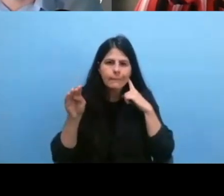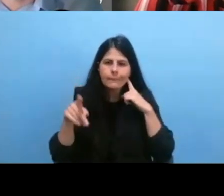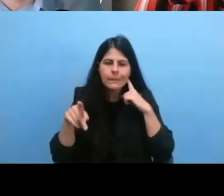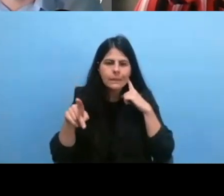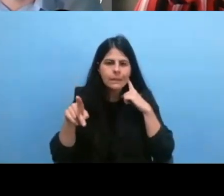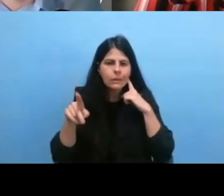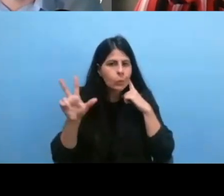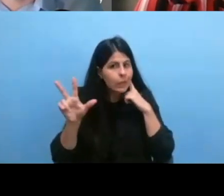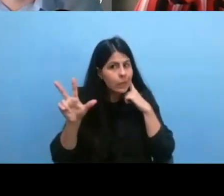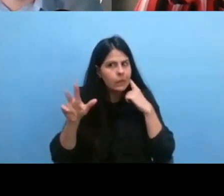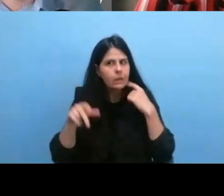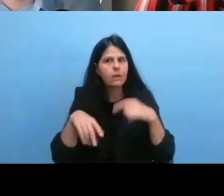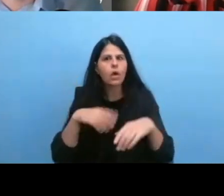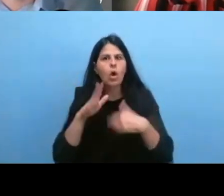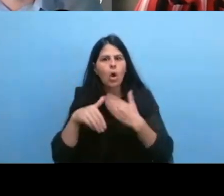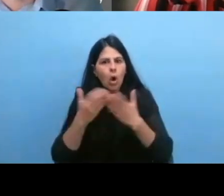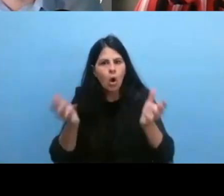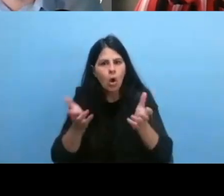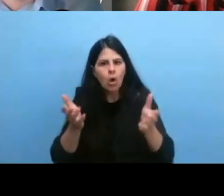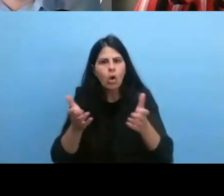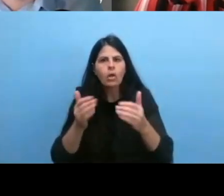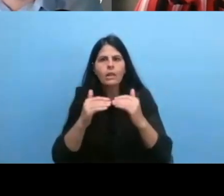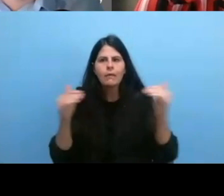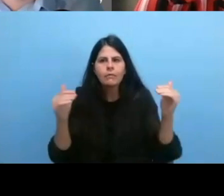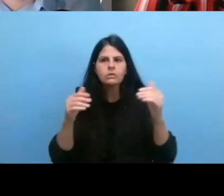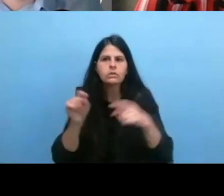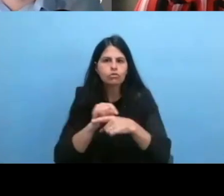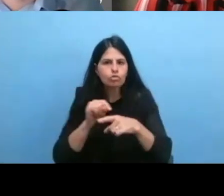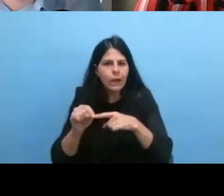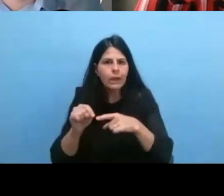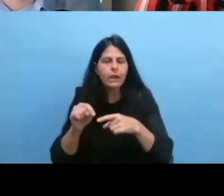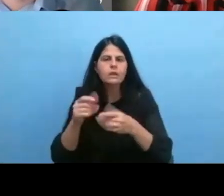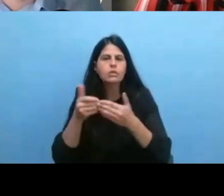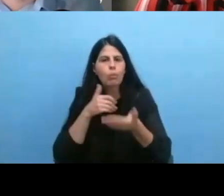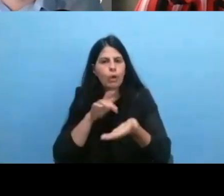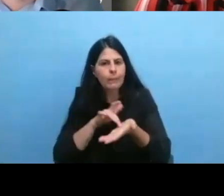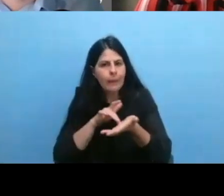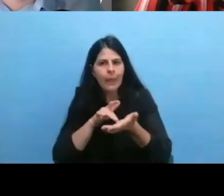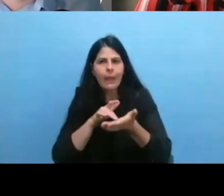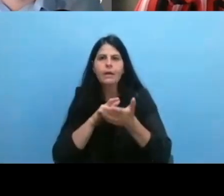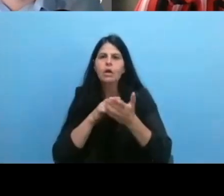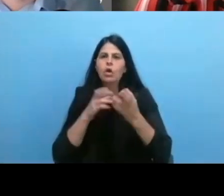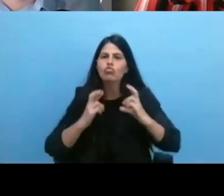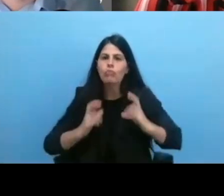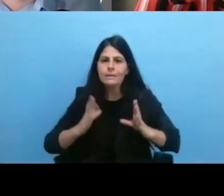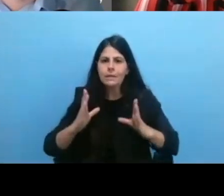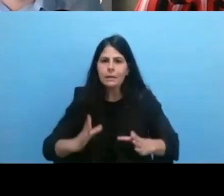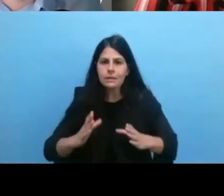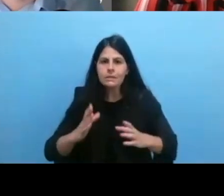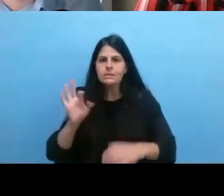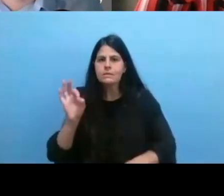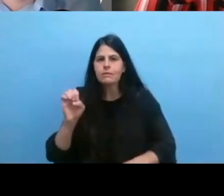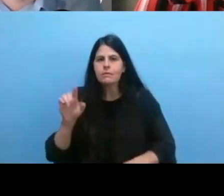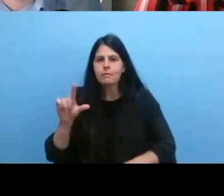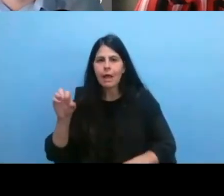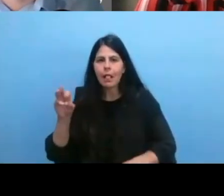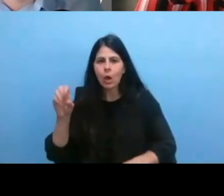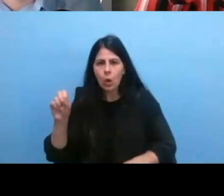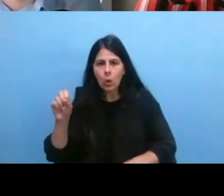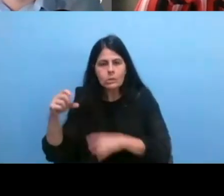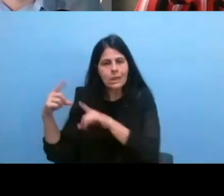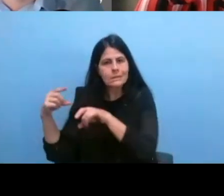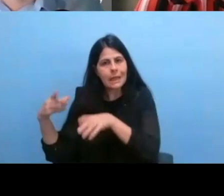training, pre-med, medical students, residents, fellows, attendings, to join our group and to become a part of